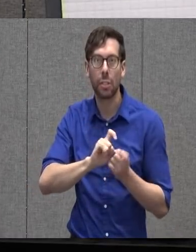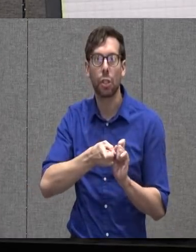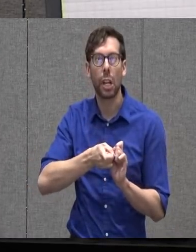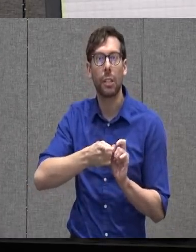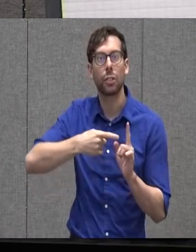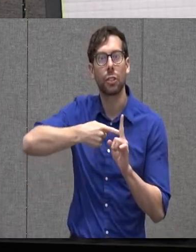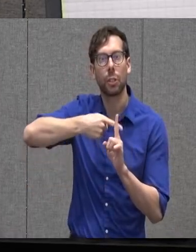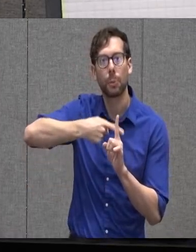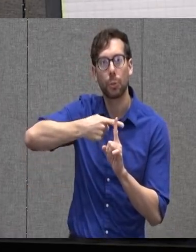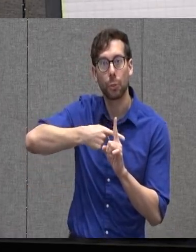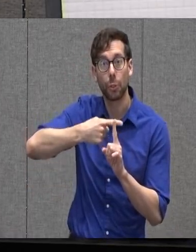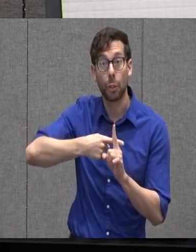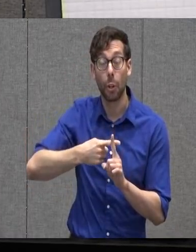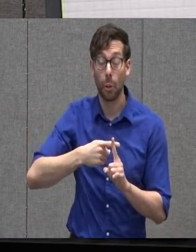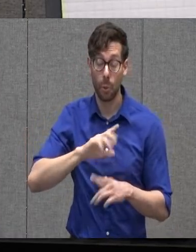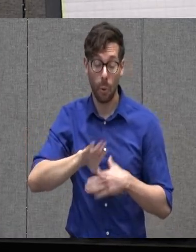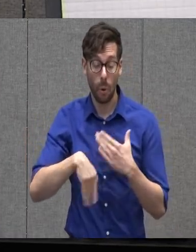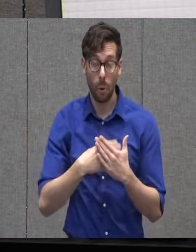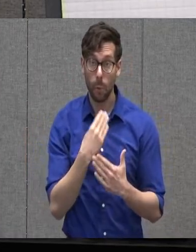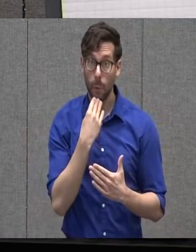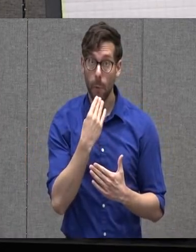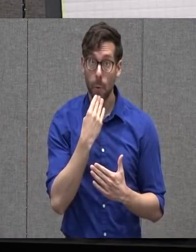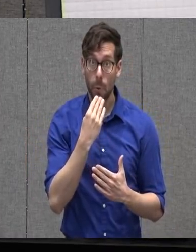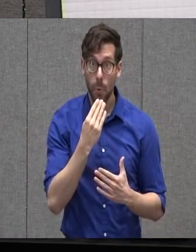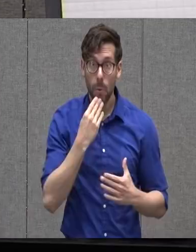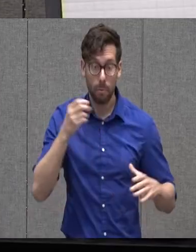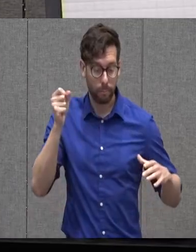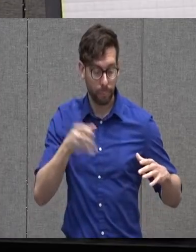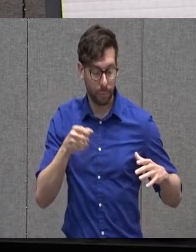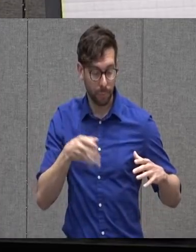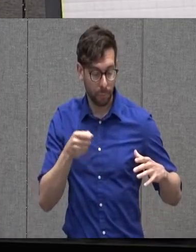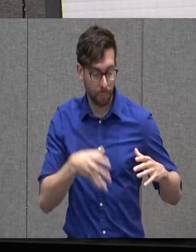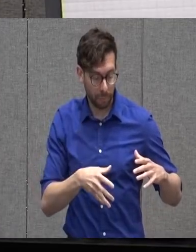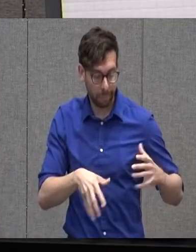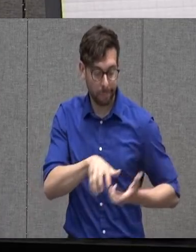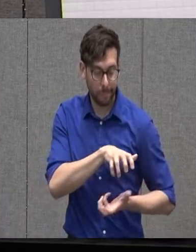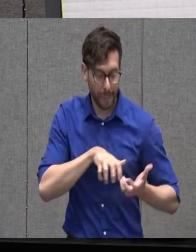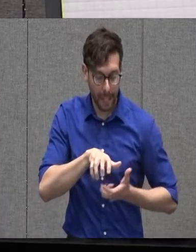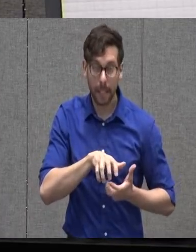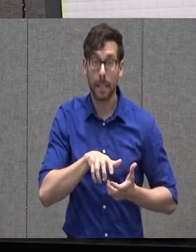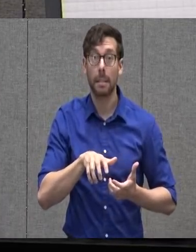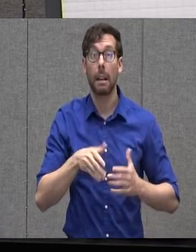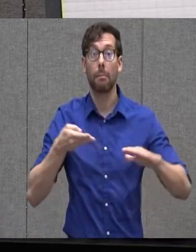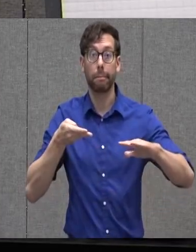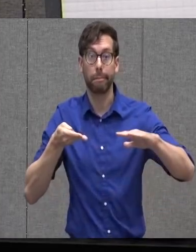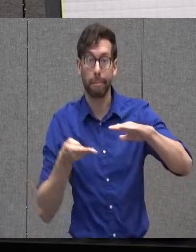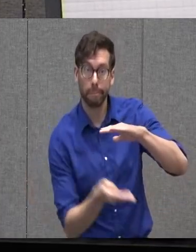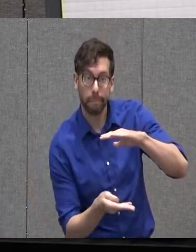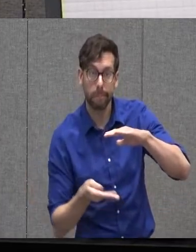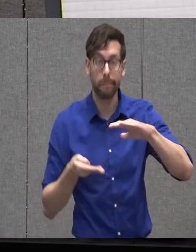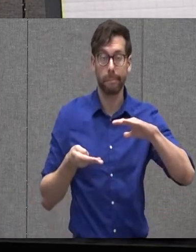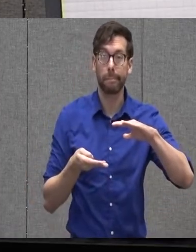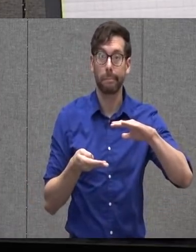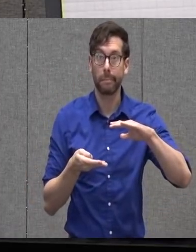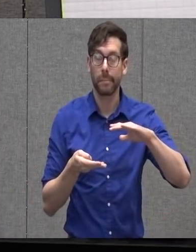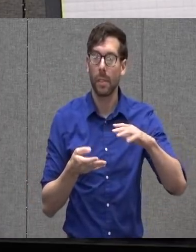items, and then maybe I put them on the stove, I put them in the oven, what could we